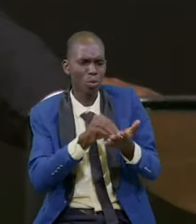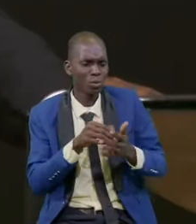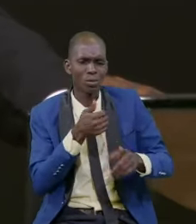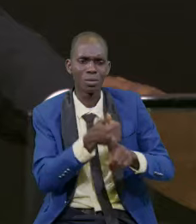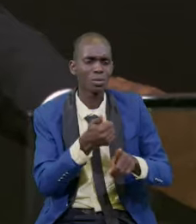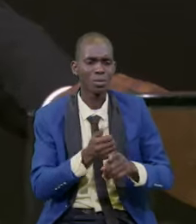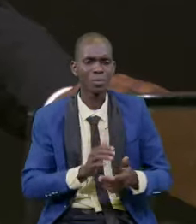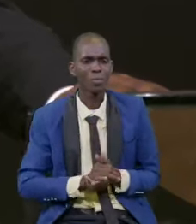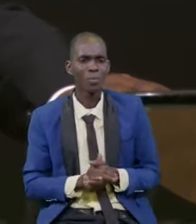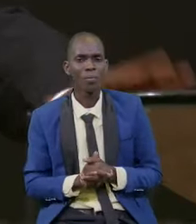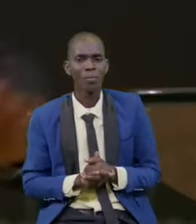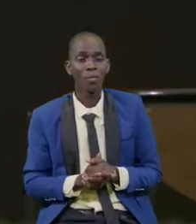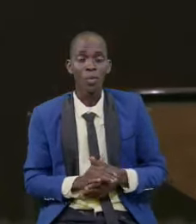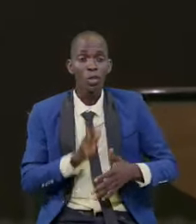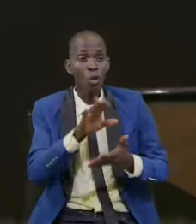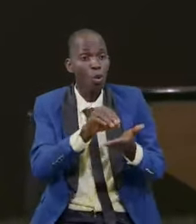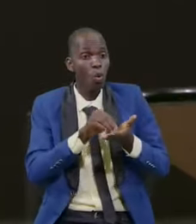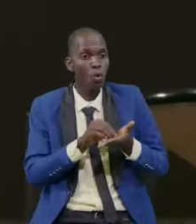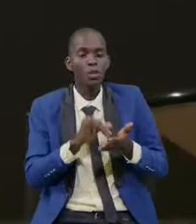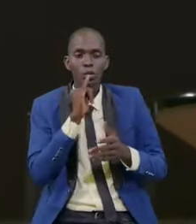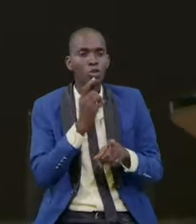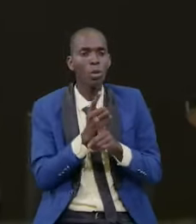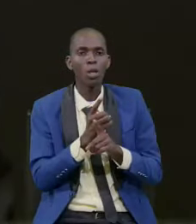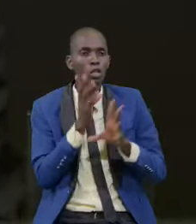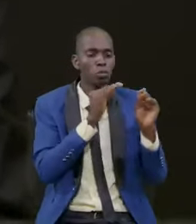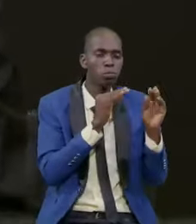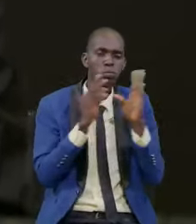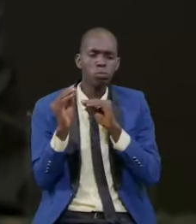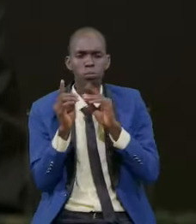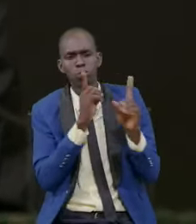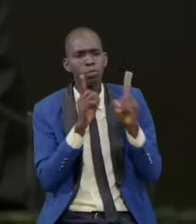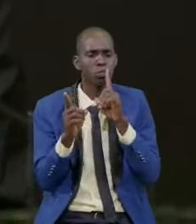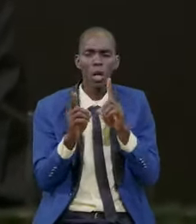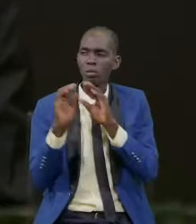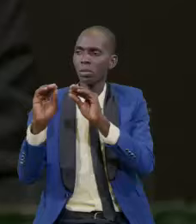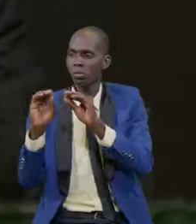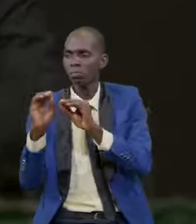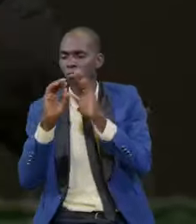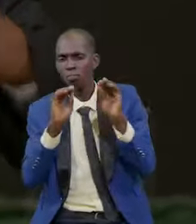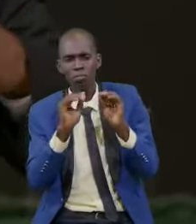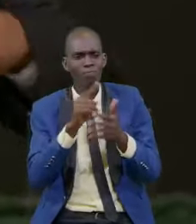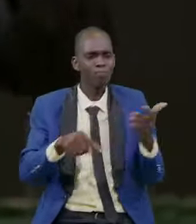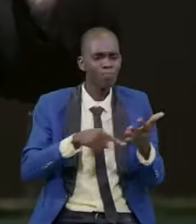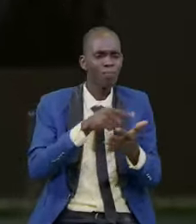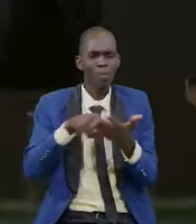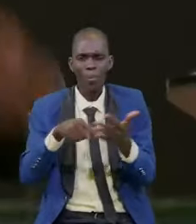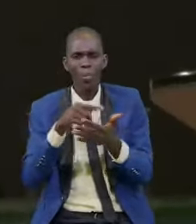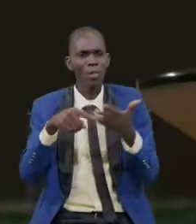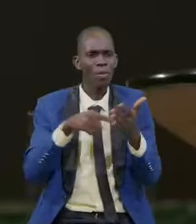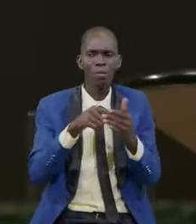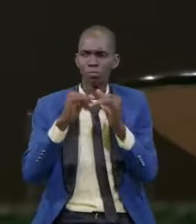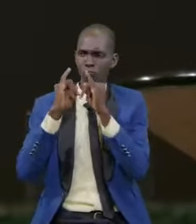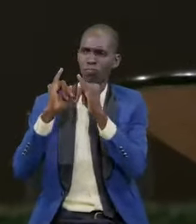meditative person. Yours is just to talk and talk and talk, and teach and teach and teach, and instruct and instruct